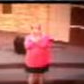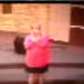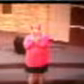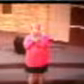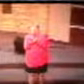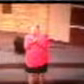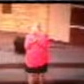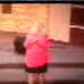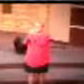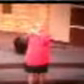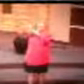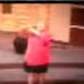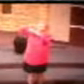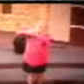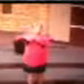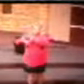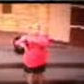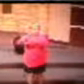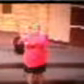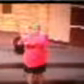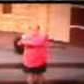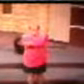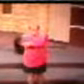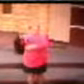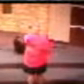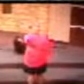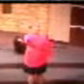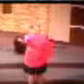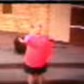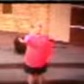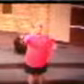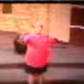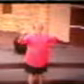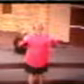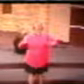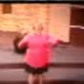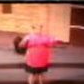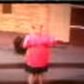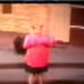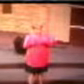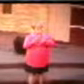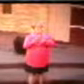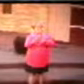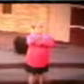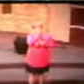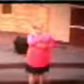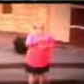right there. This is the word of the Lord. Thanks be to God.